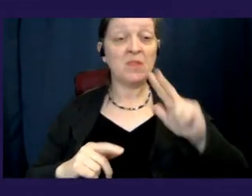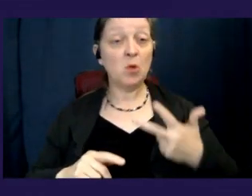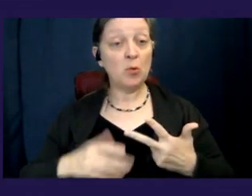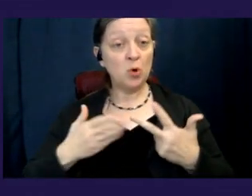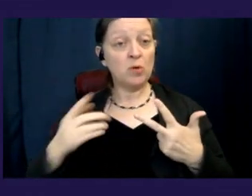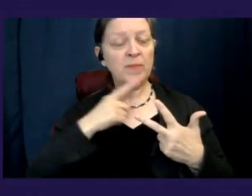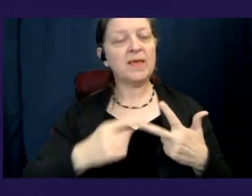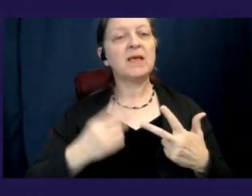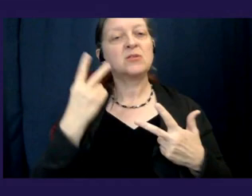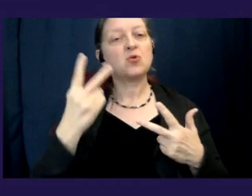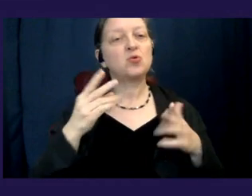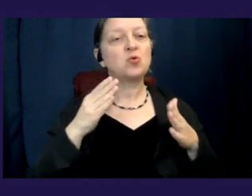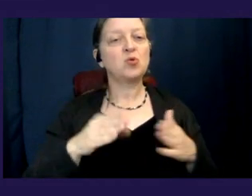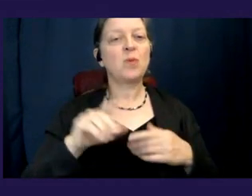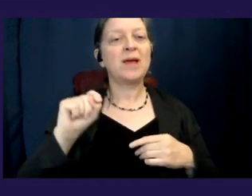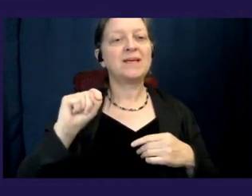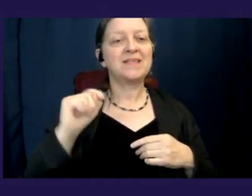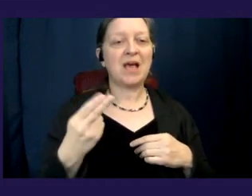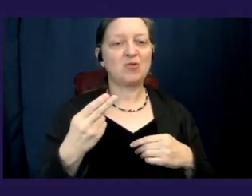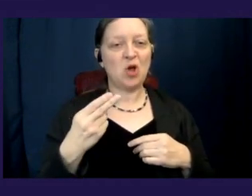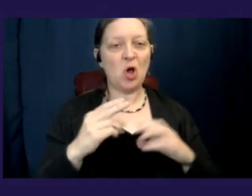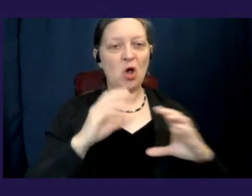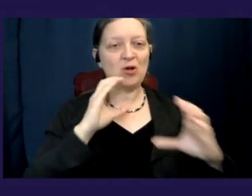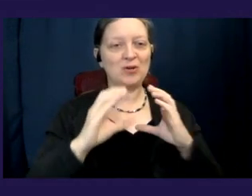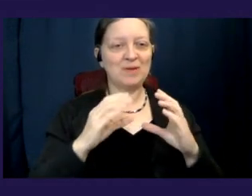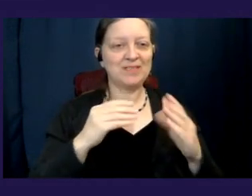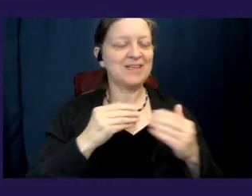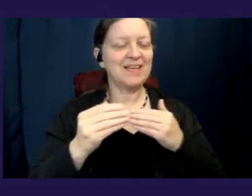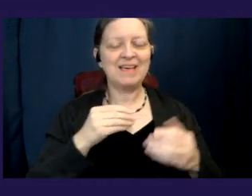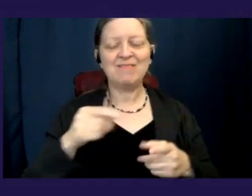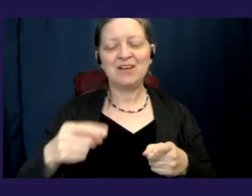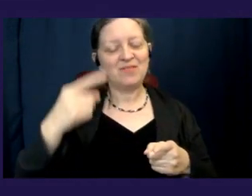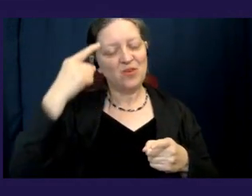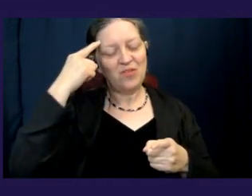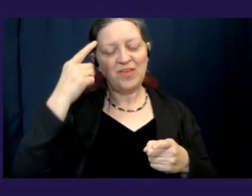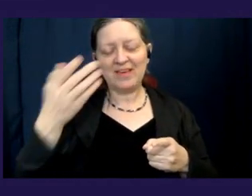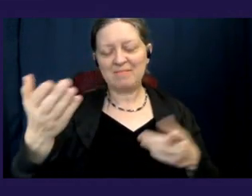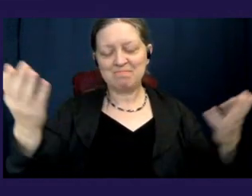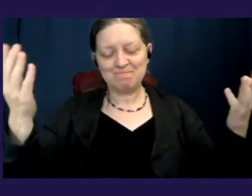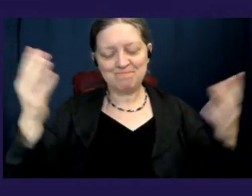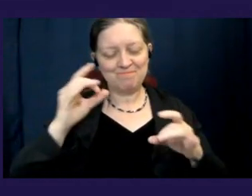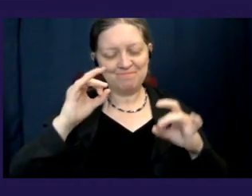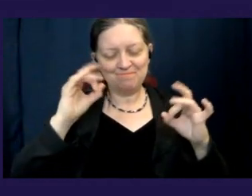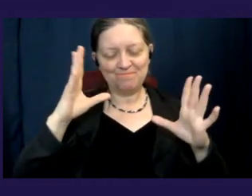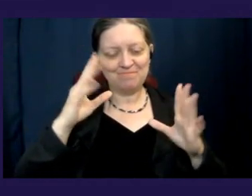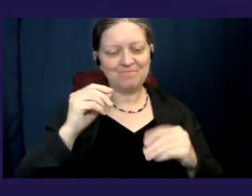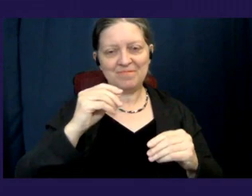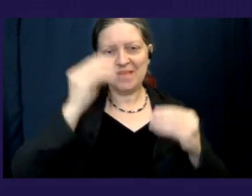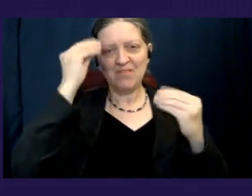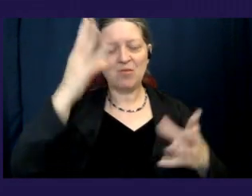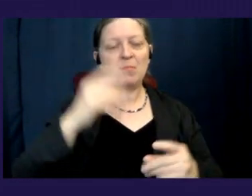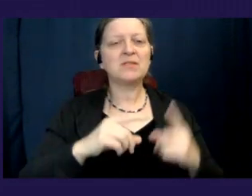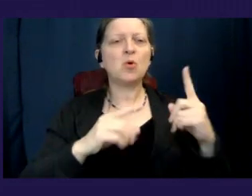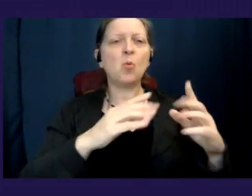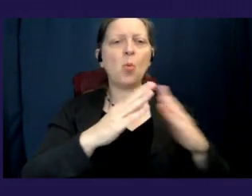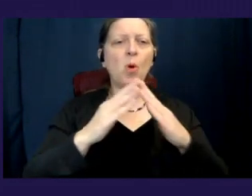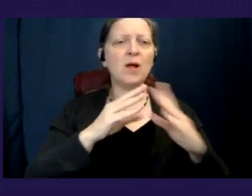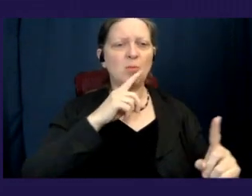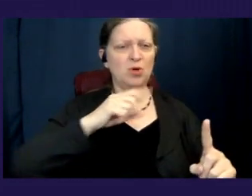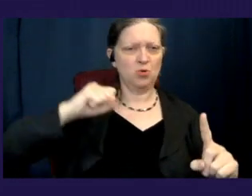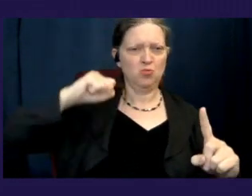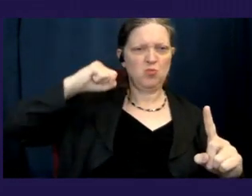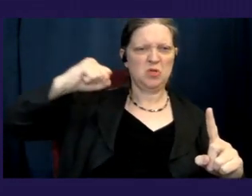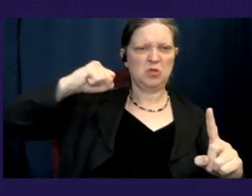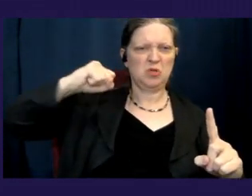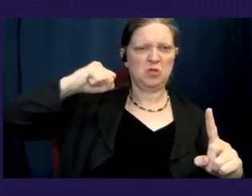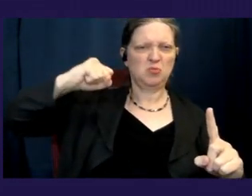most fruitless information that you may, there was one community incredibly resistant to most information. In fact, the senator